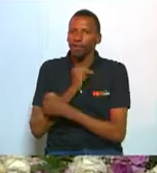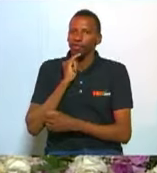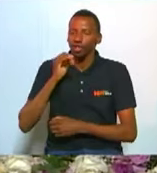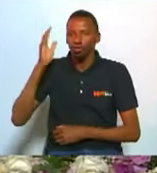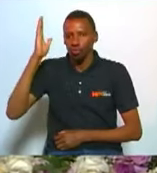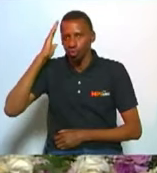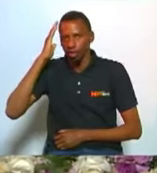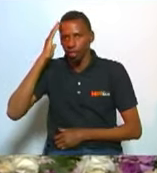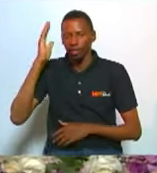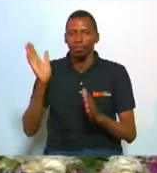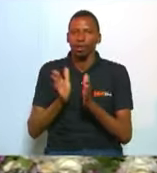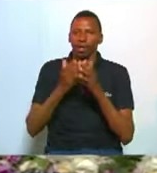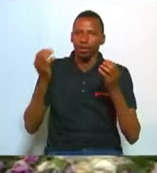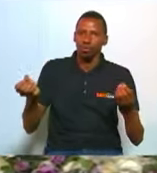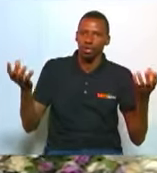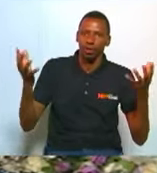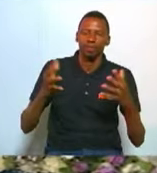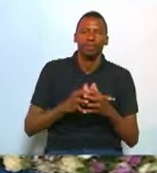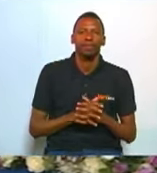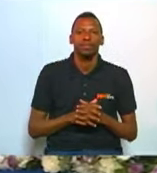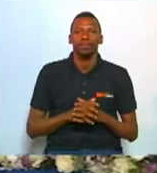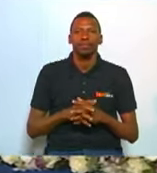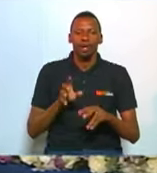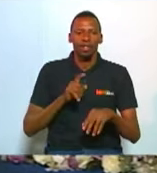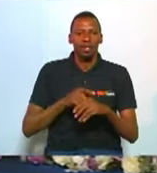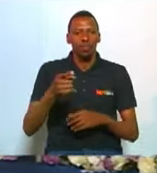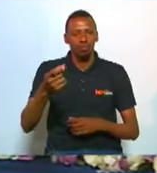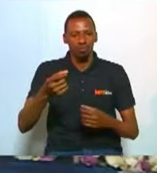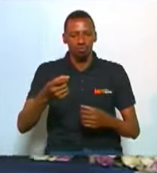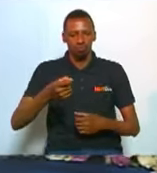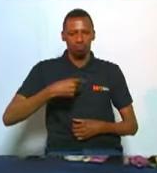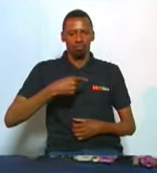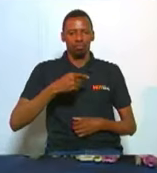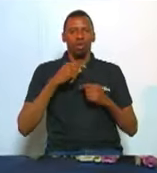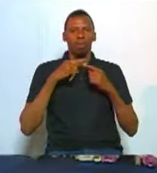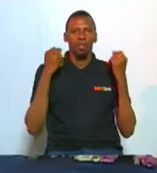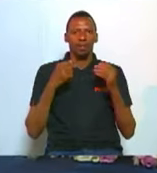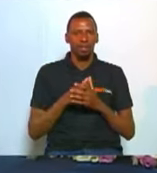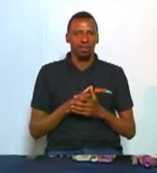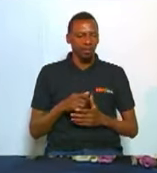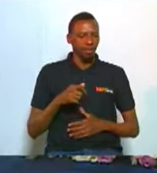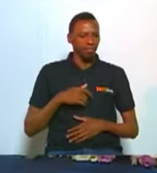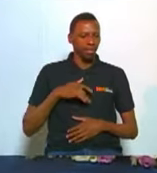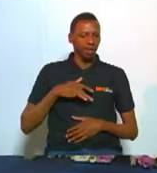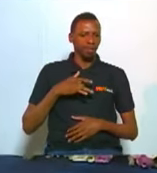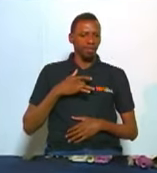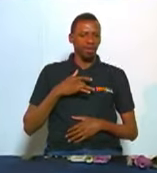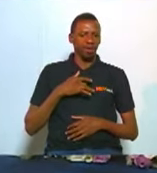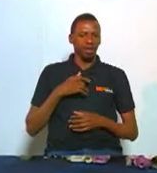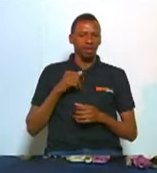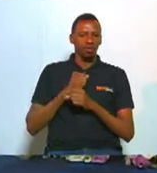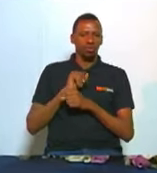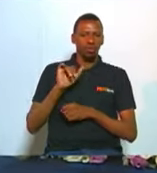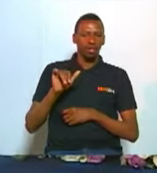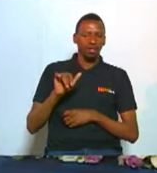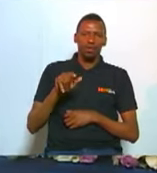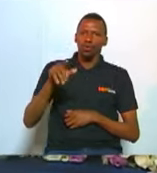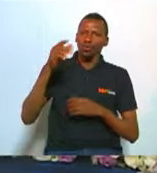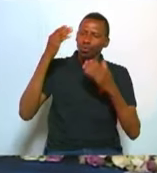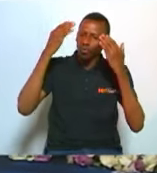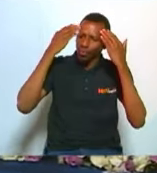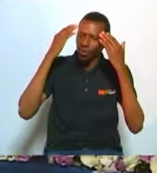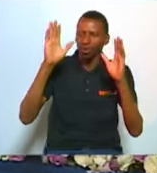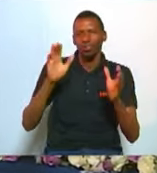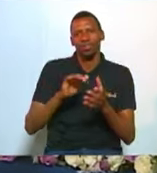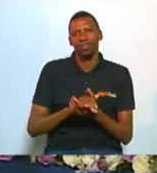Hallelujah. So when you tell me, Pastor, I don't feel like doing it, you don't know. You